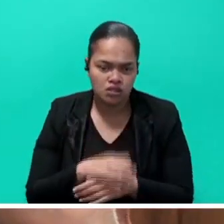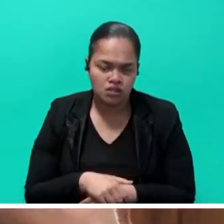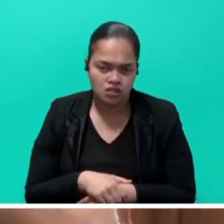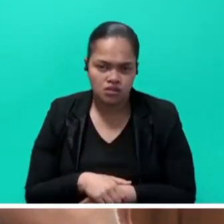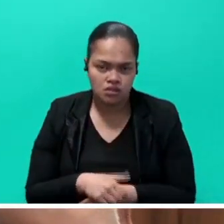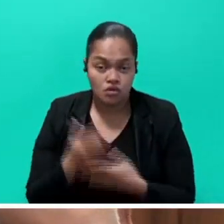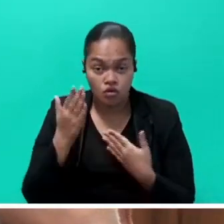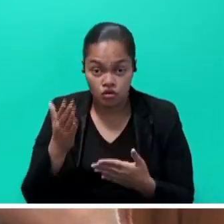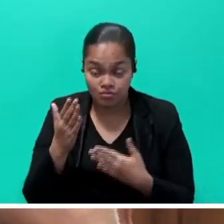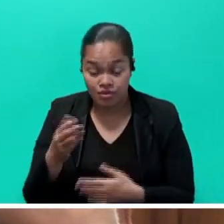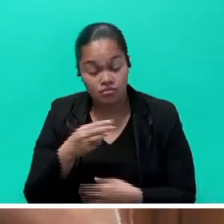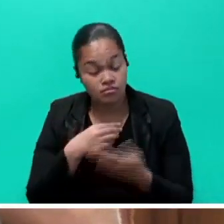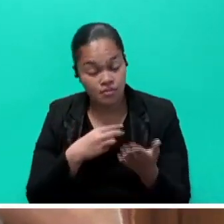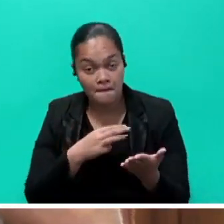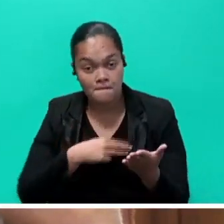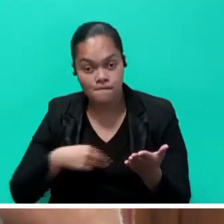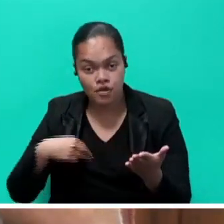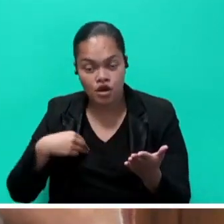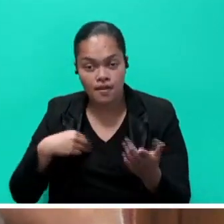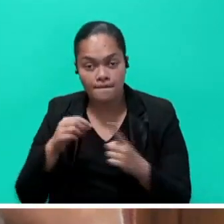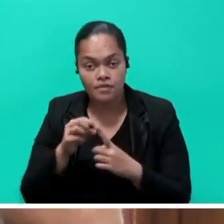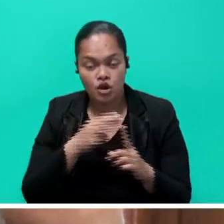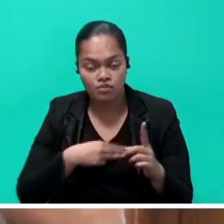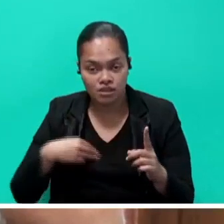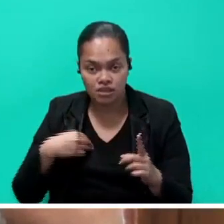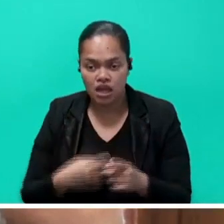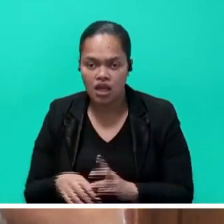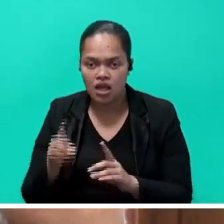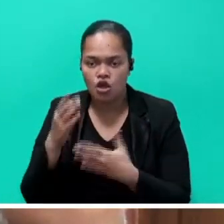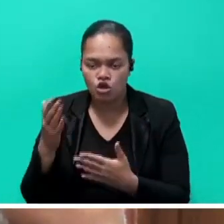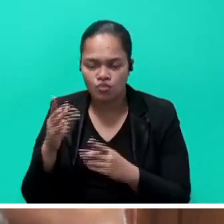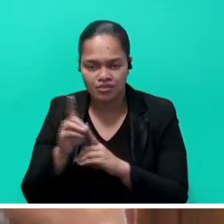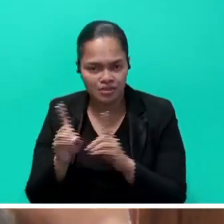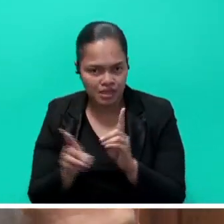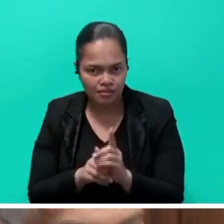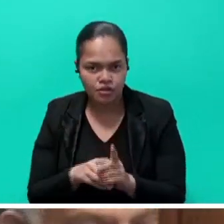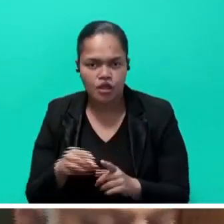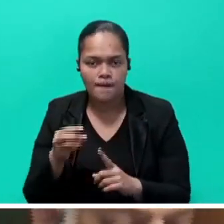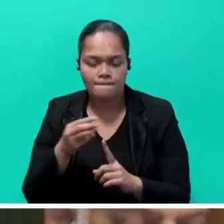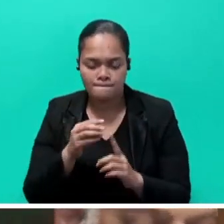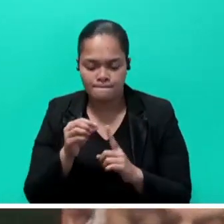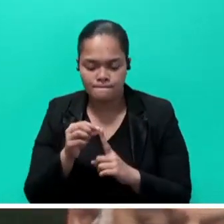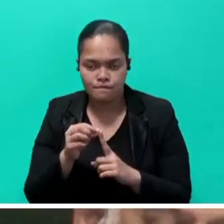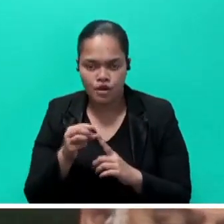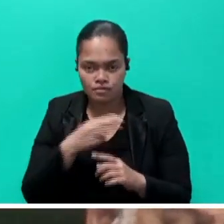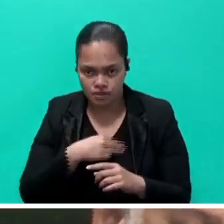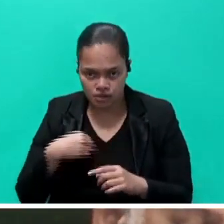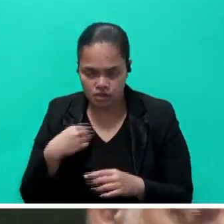The Honourable Prime Minister, Honourable Deputy Prime Ministers, Honourable Leader of